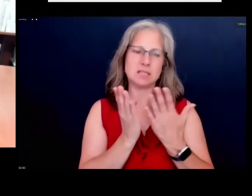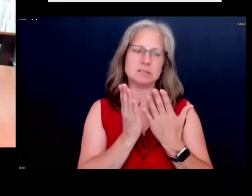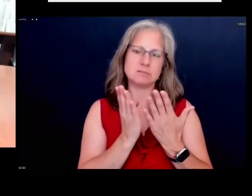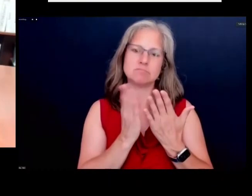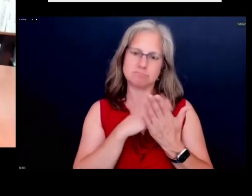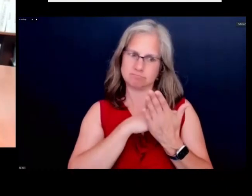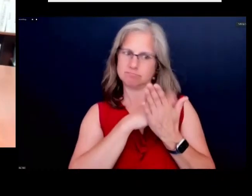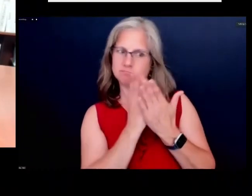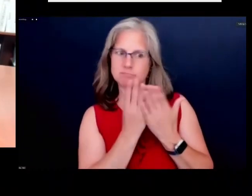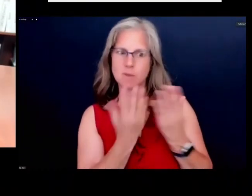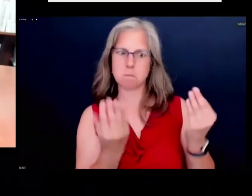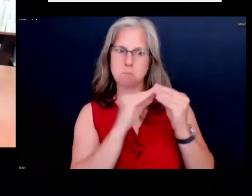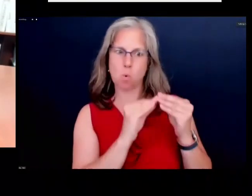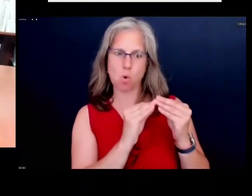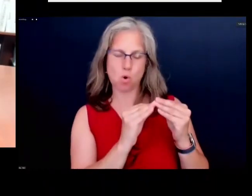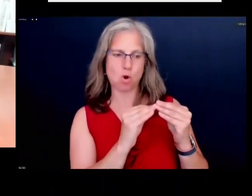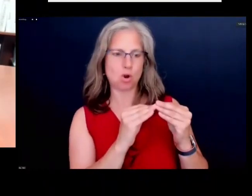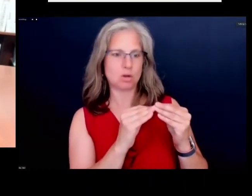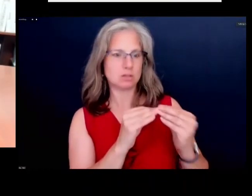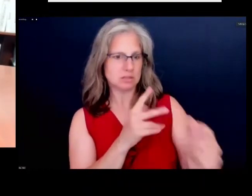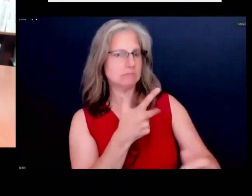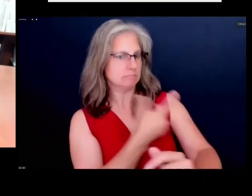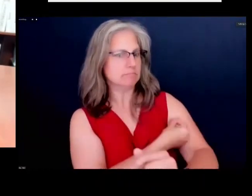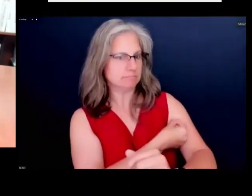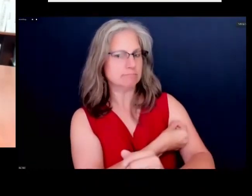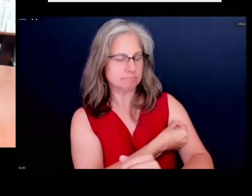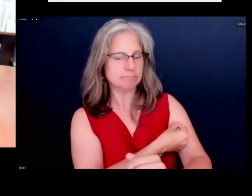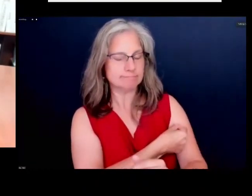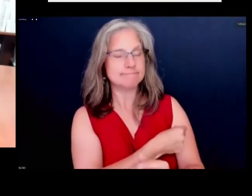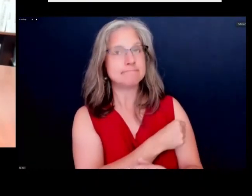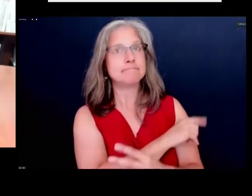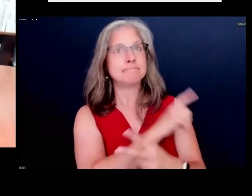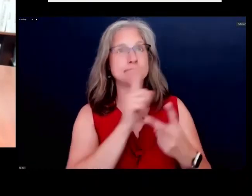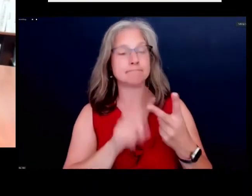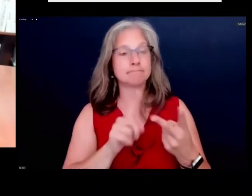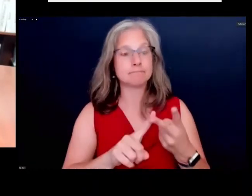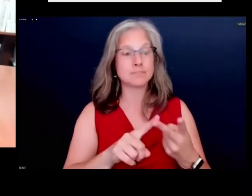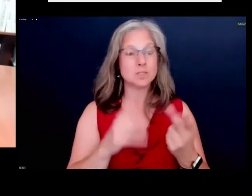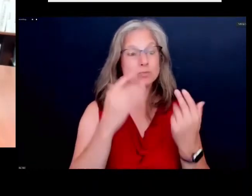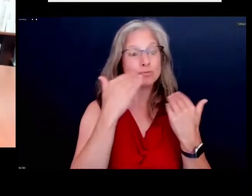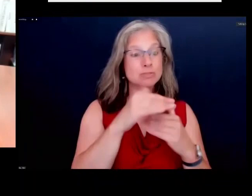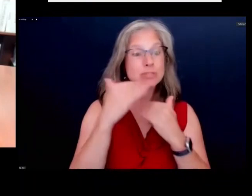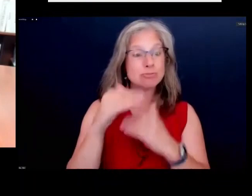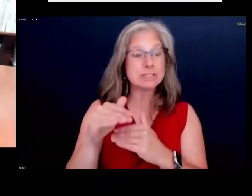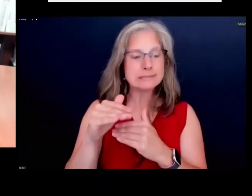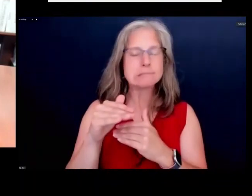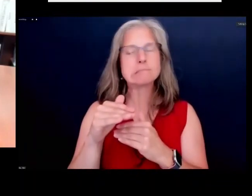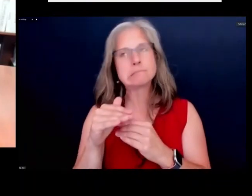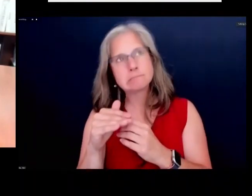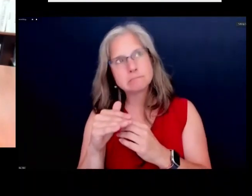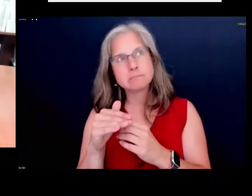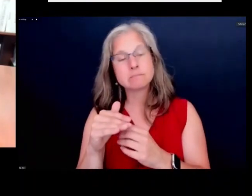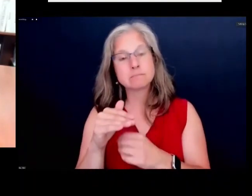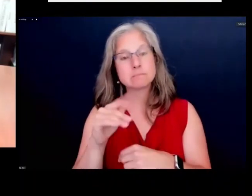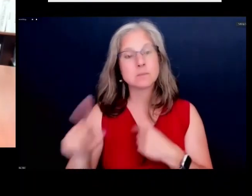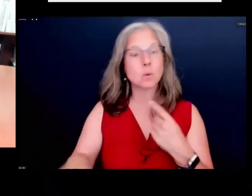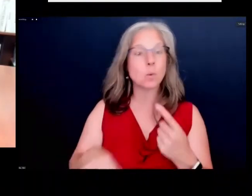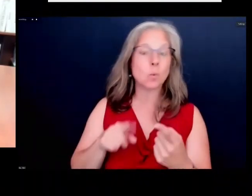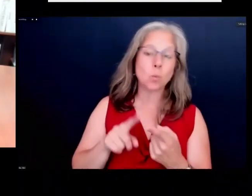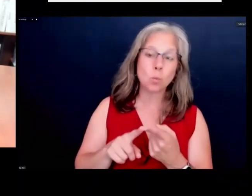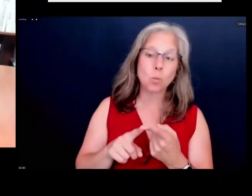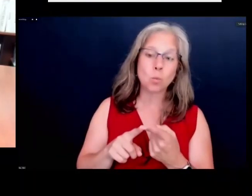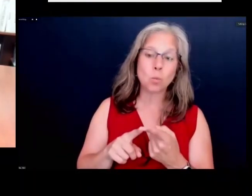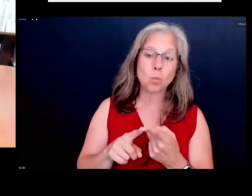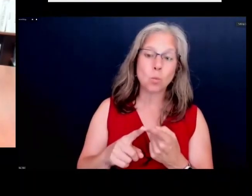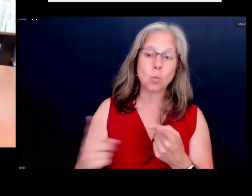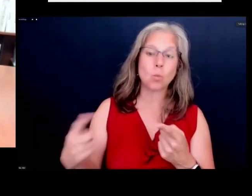needle on increasing our vaccinated rates. With regards to restrictions, when we